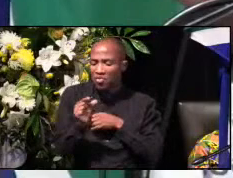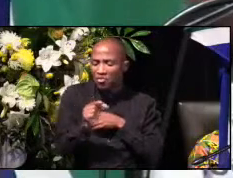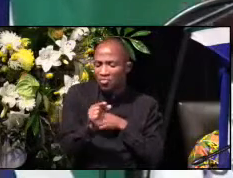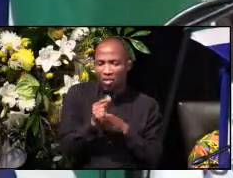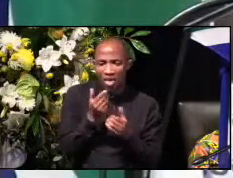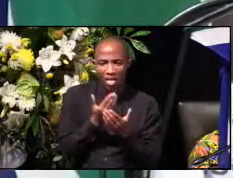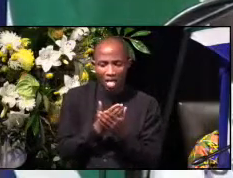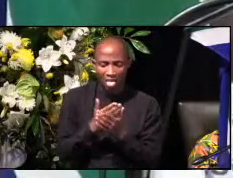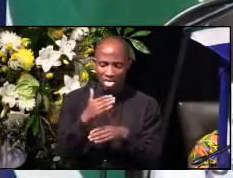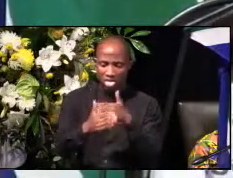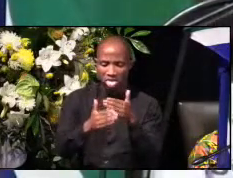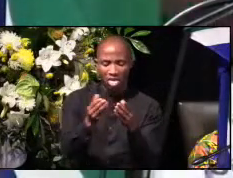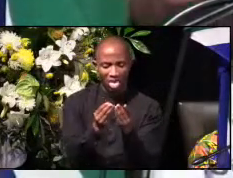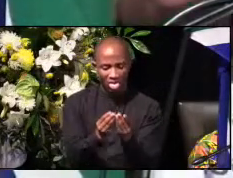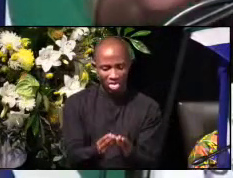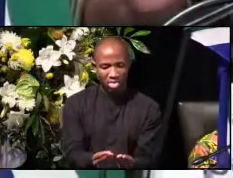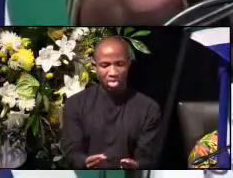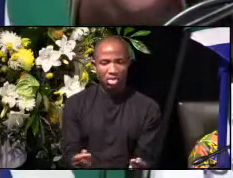thereafter